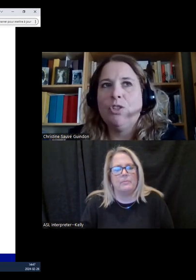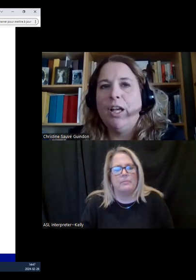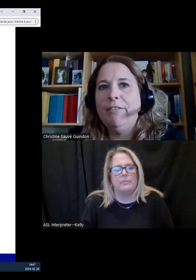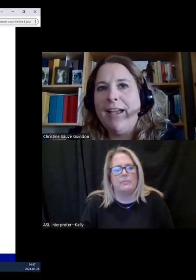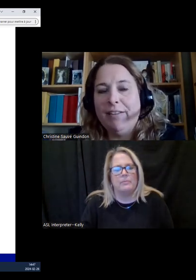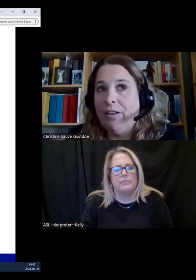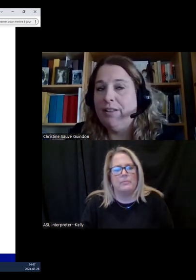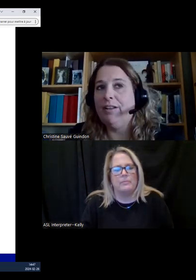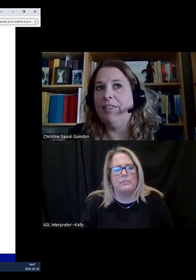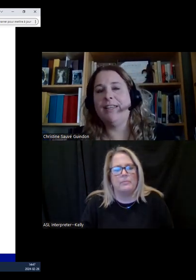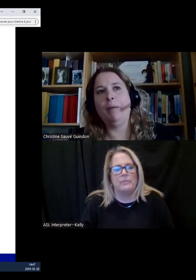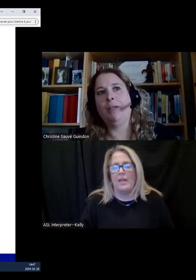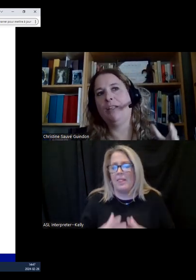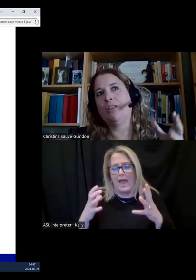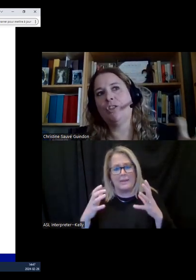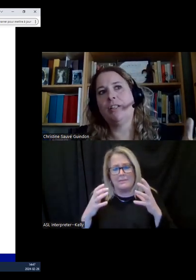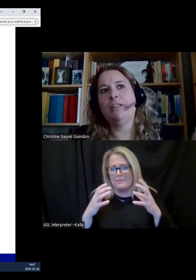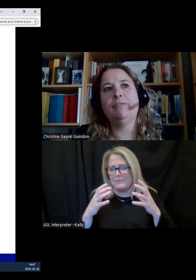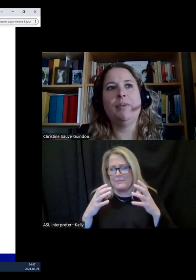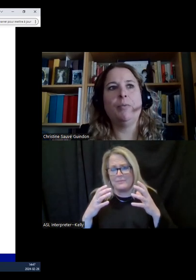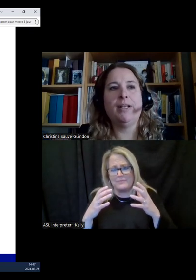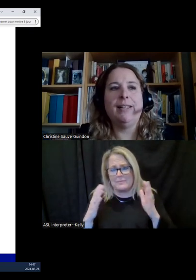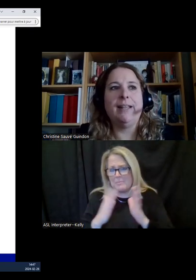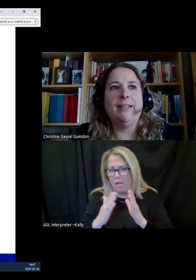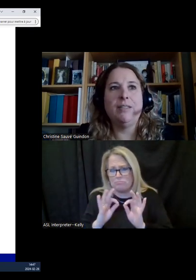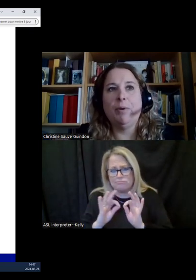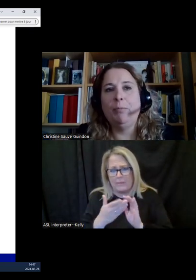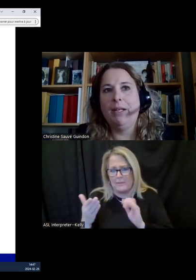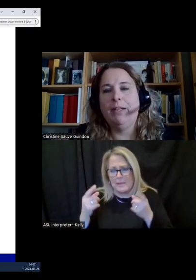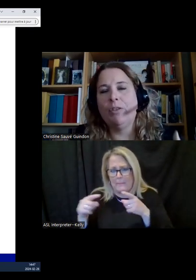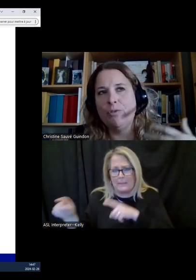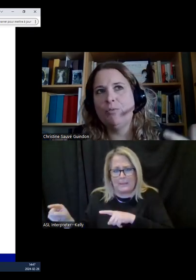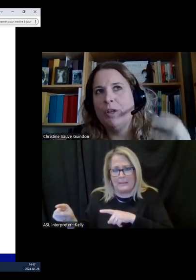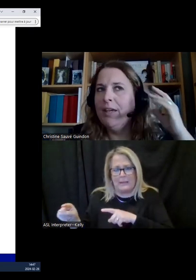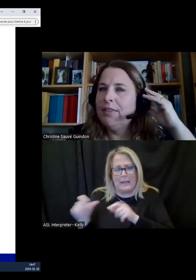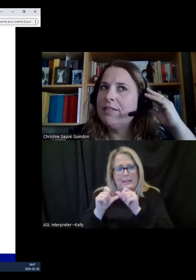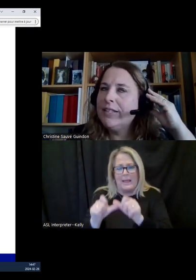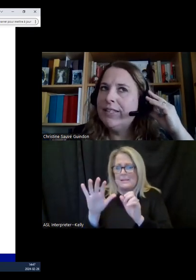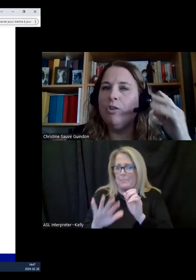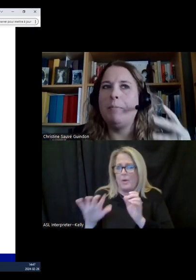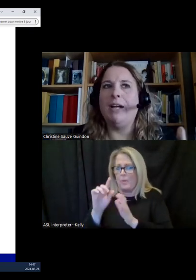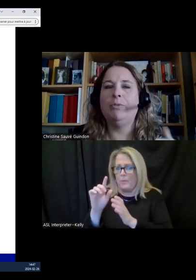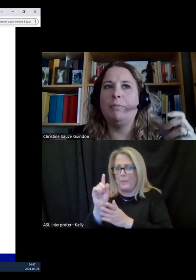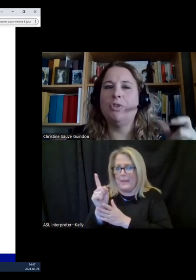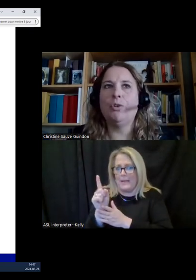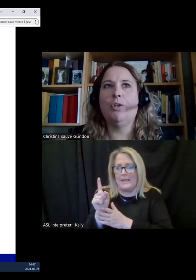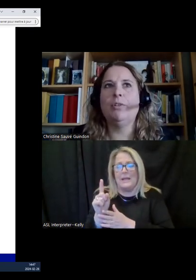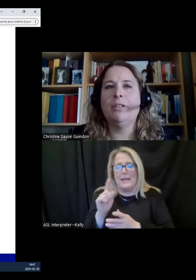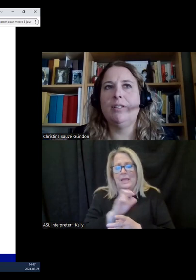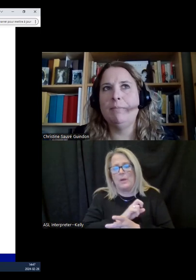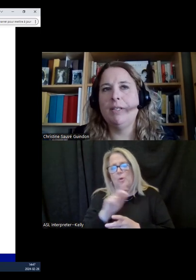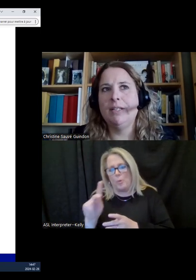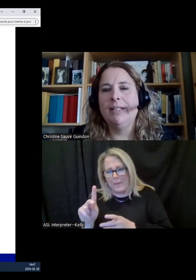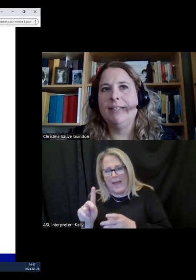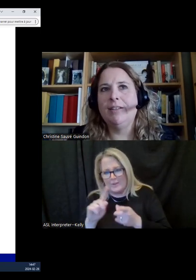So there's a lot of little things happening, and it lasts about a minute. There's this, he did go back to it. I'm just showing you a